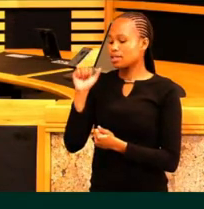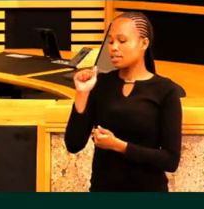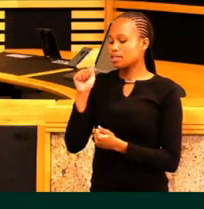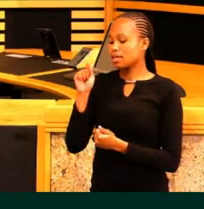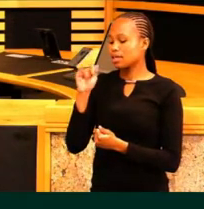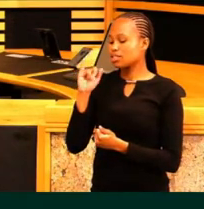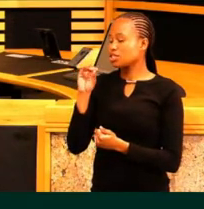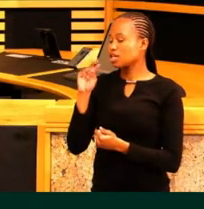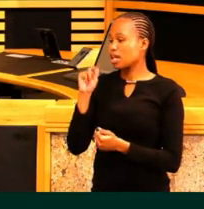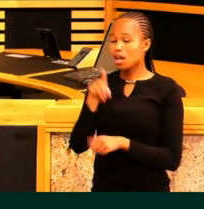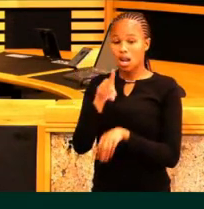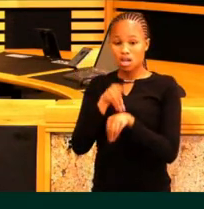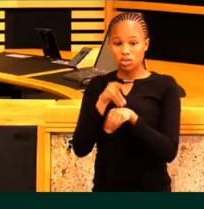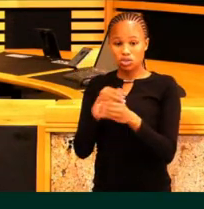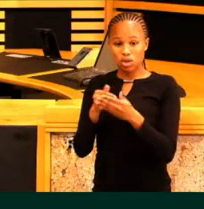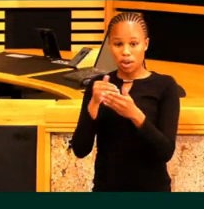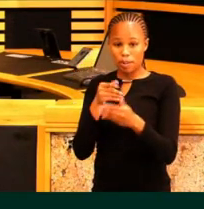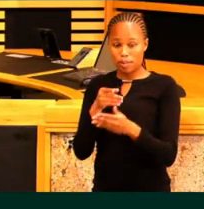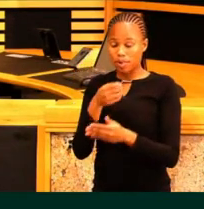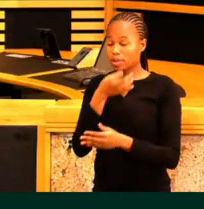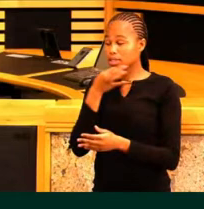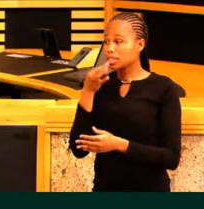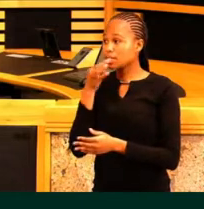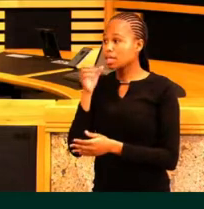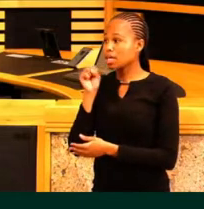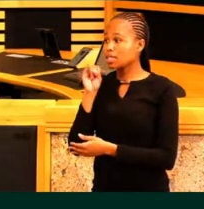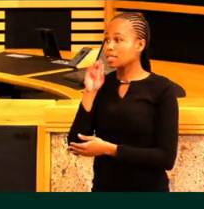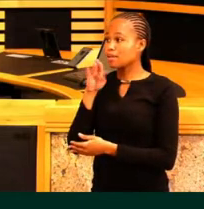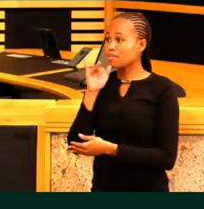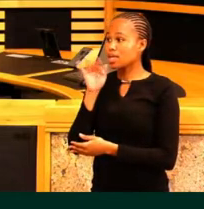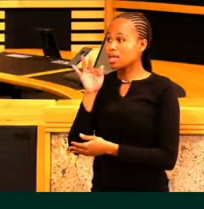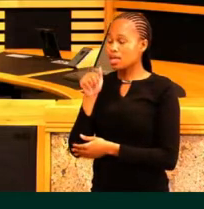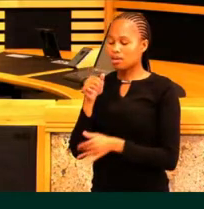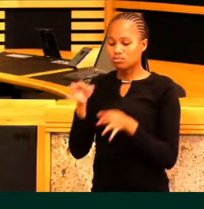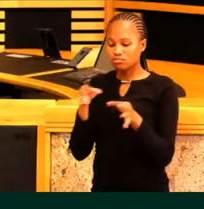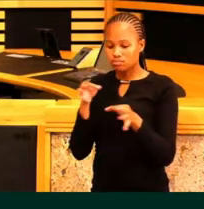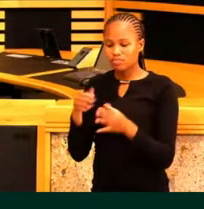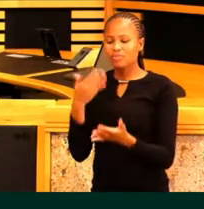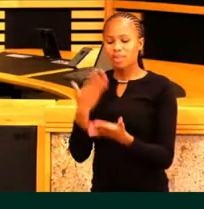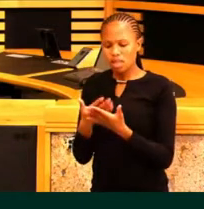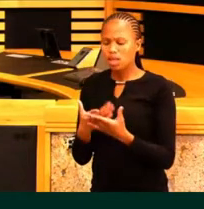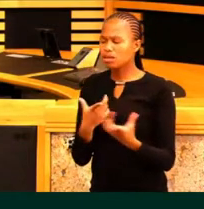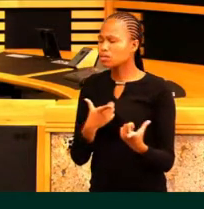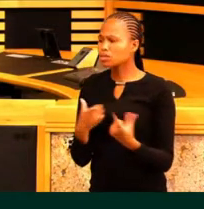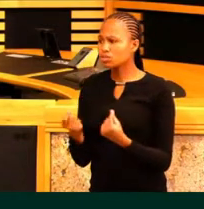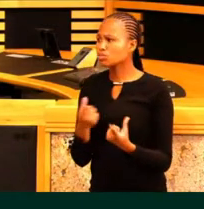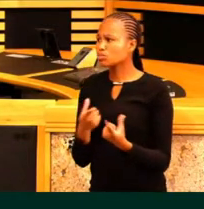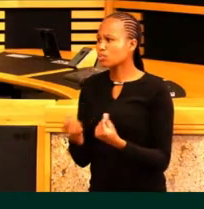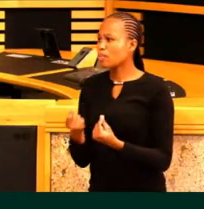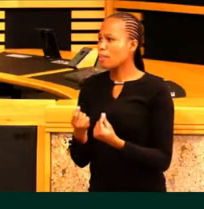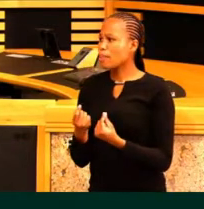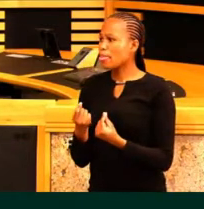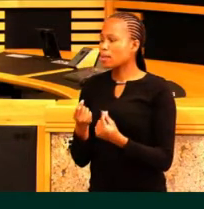doctor spear was articulating here can be able to rise